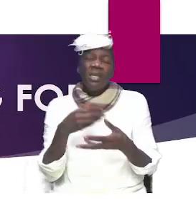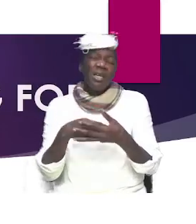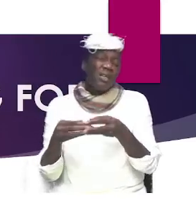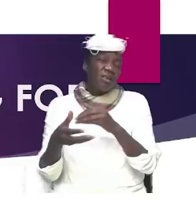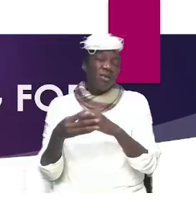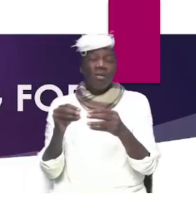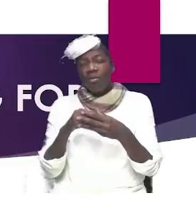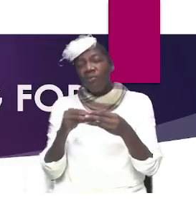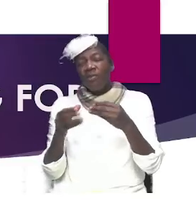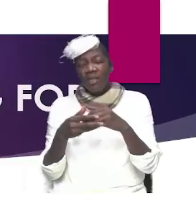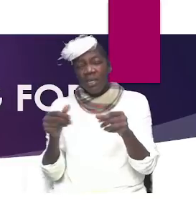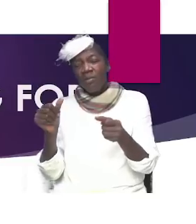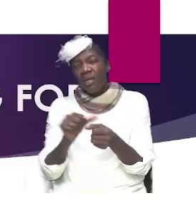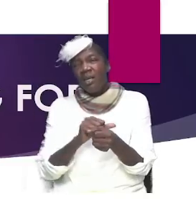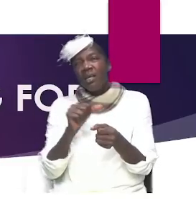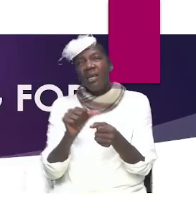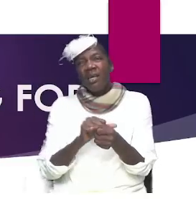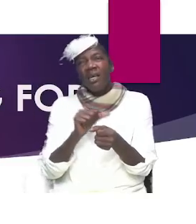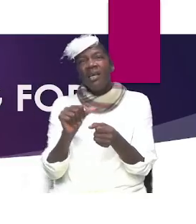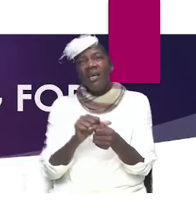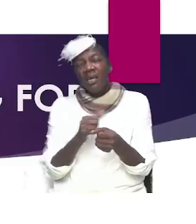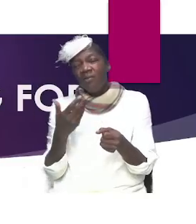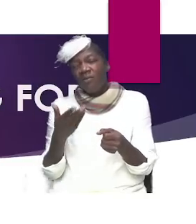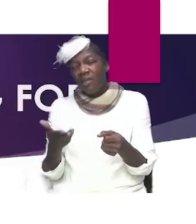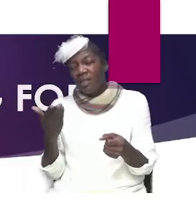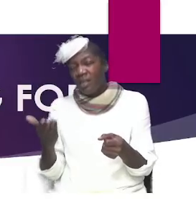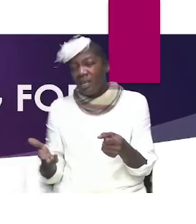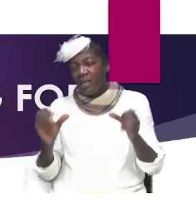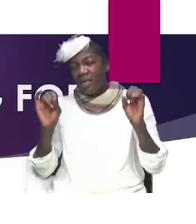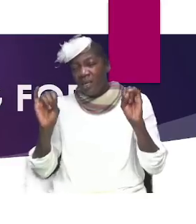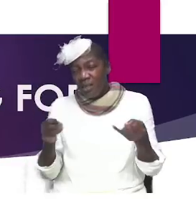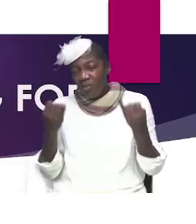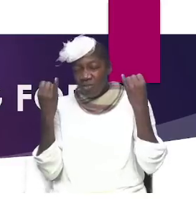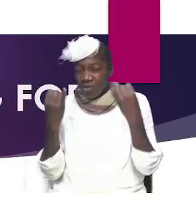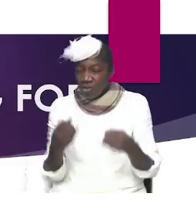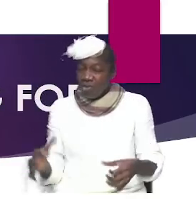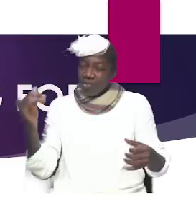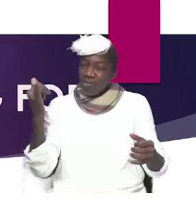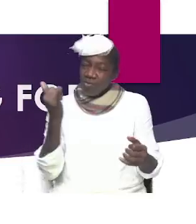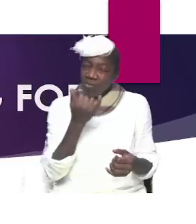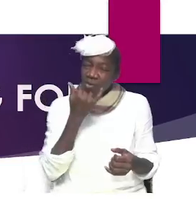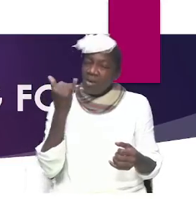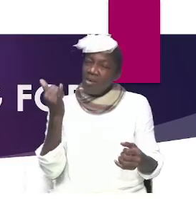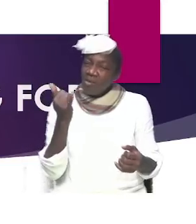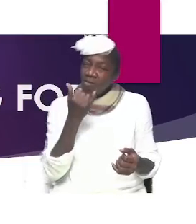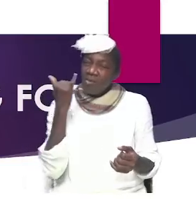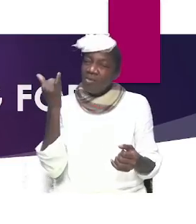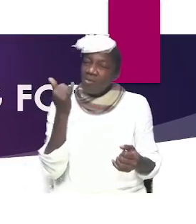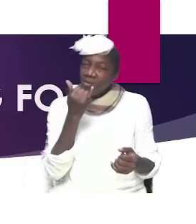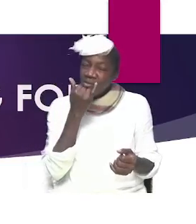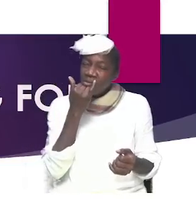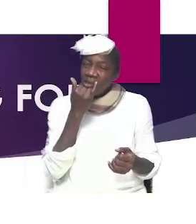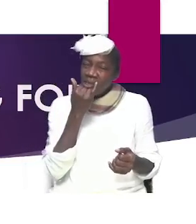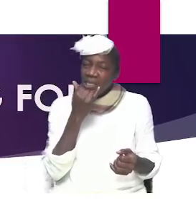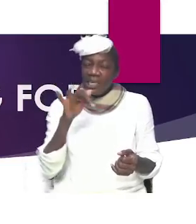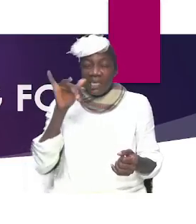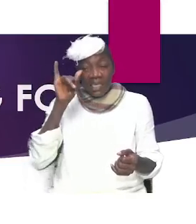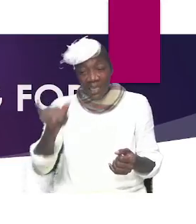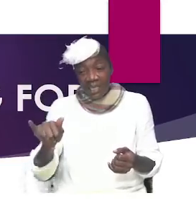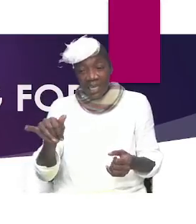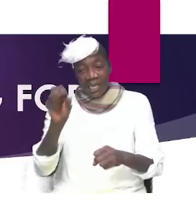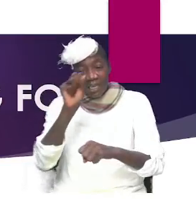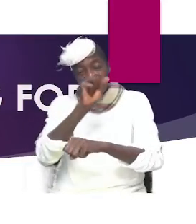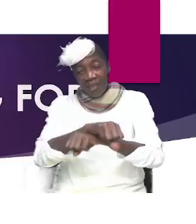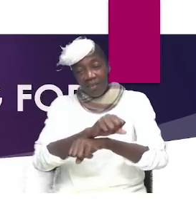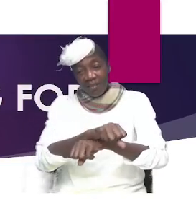there. And every single thing is just off track. And yet we are in that particular job.